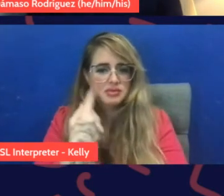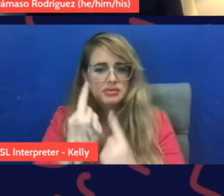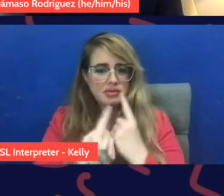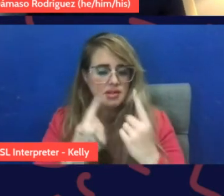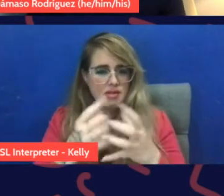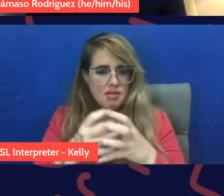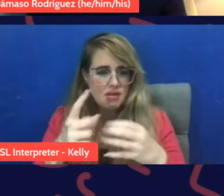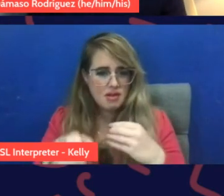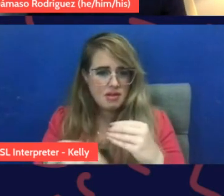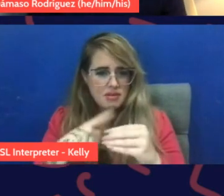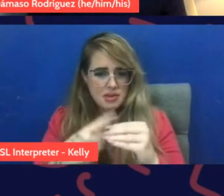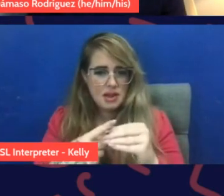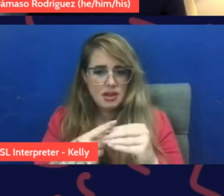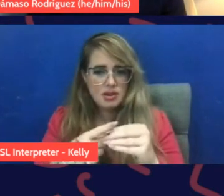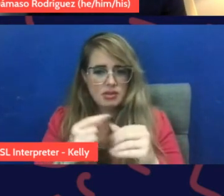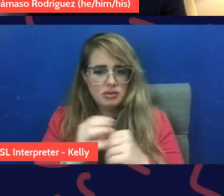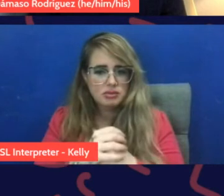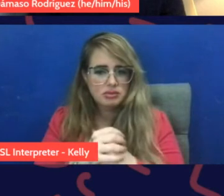about